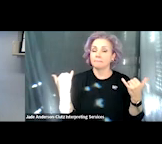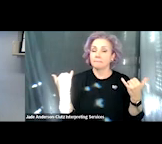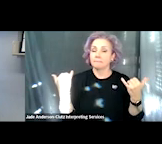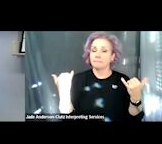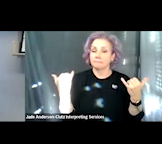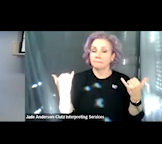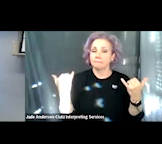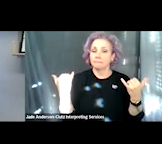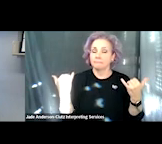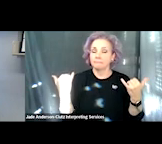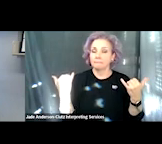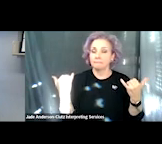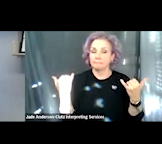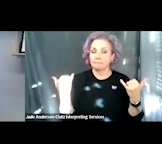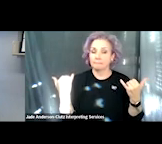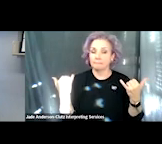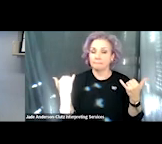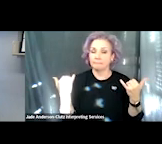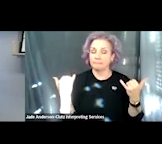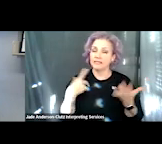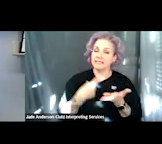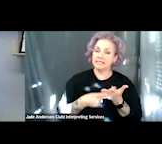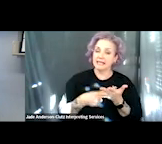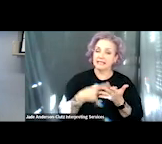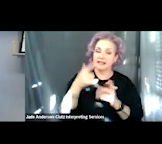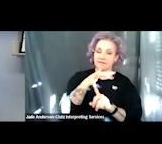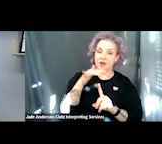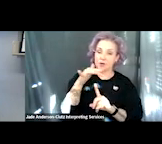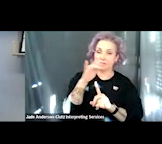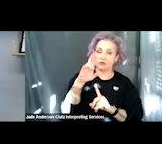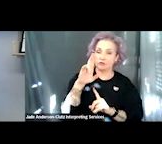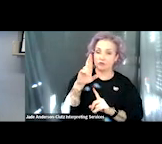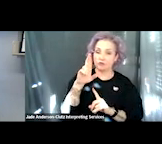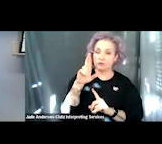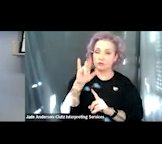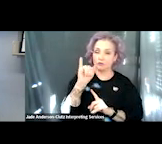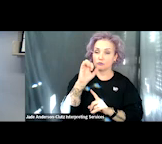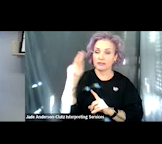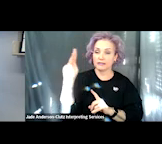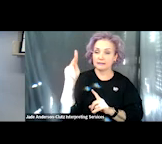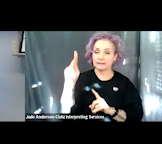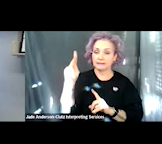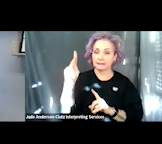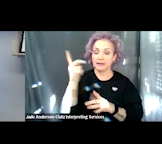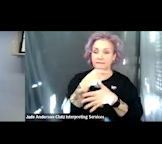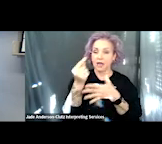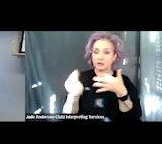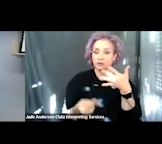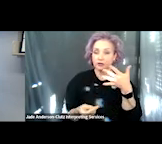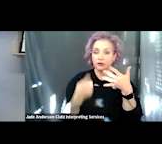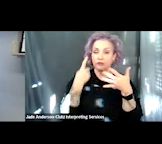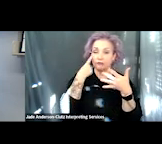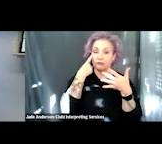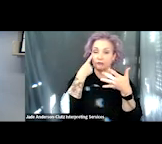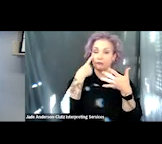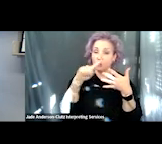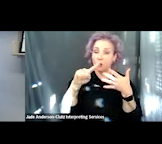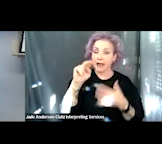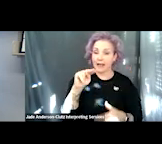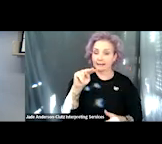again, one of the environmental risk factors for neurodevelopmental disorders. It's maternal immune activation during